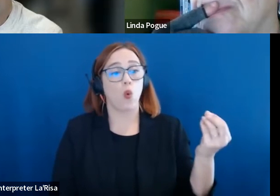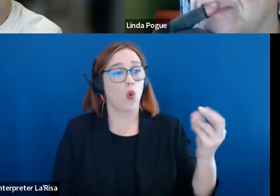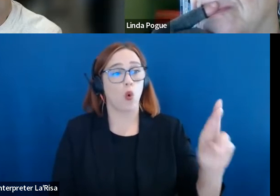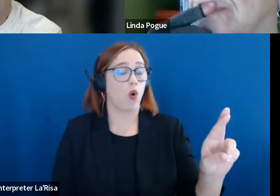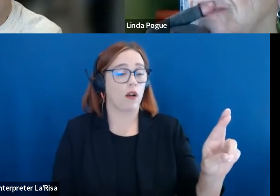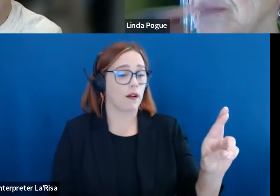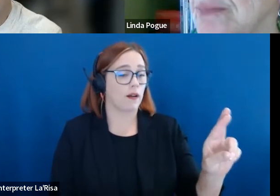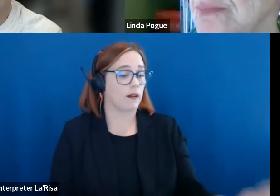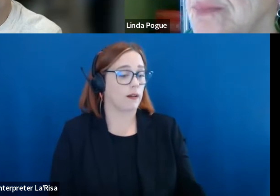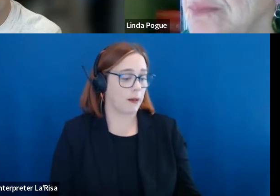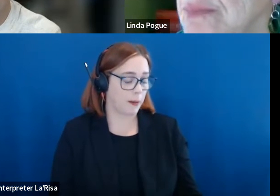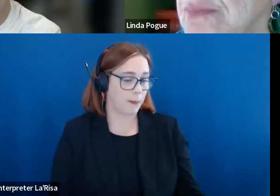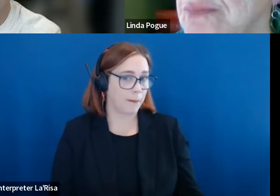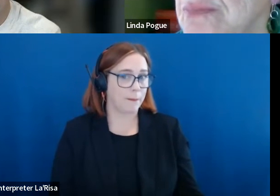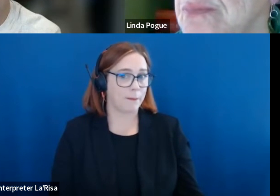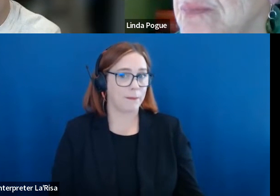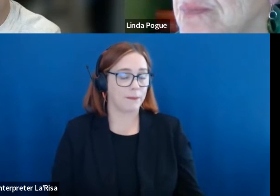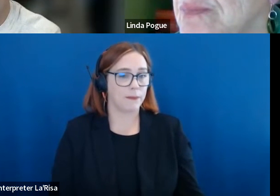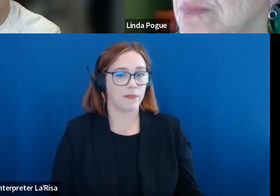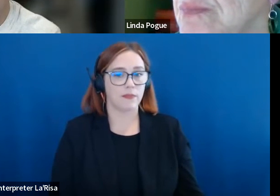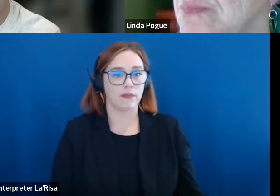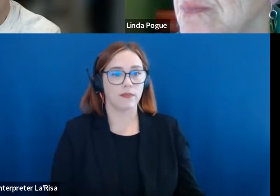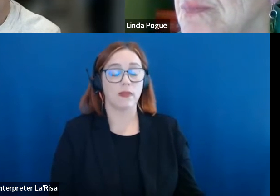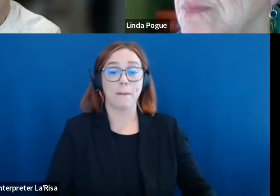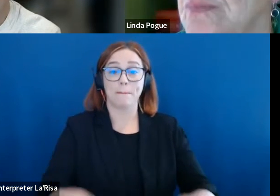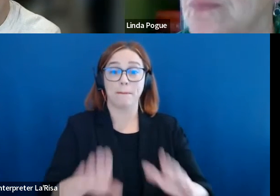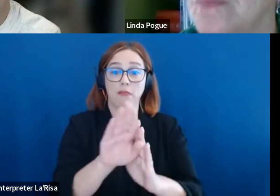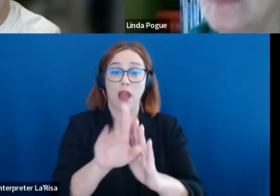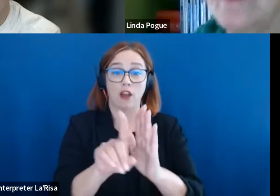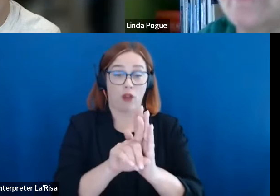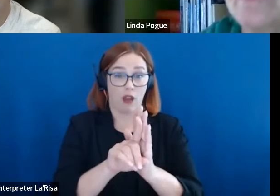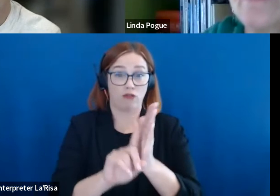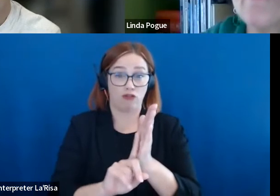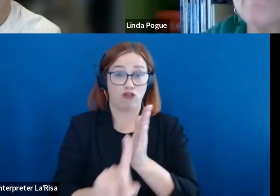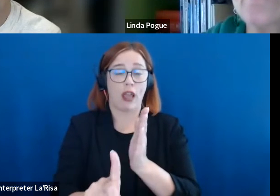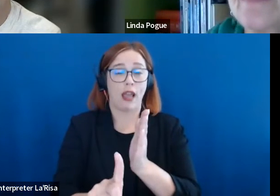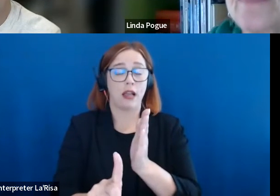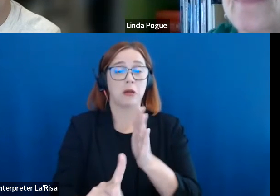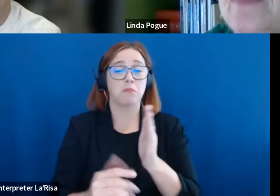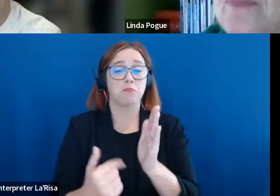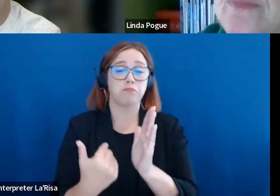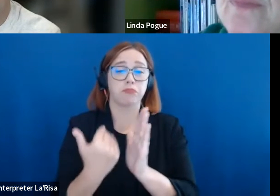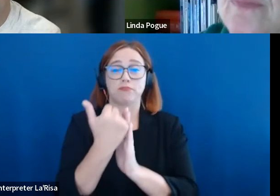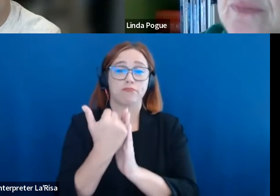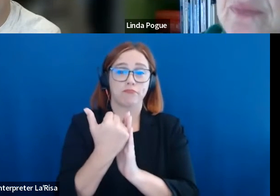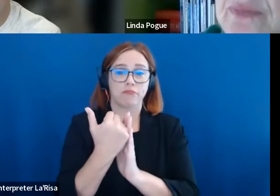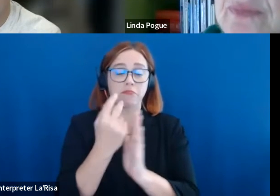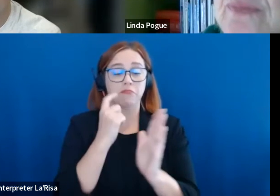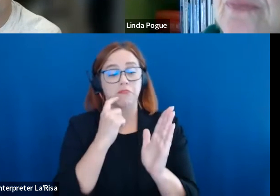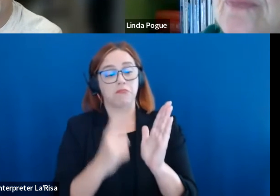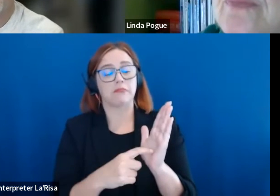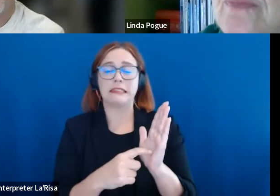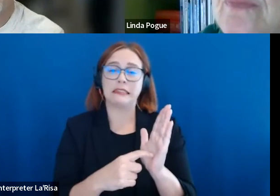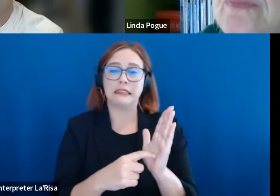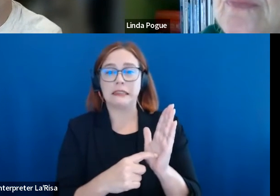if she, you know, things have come up in a background check before as well, where we've had to turn people down,